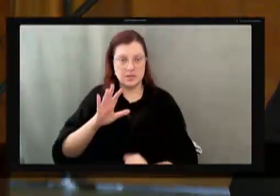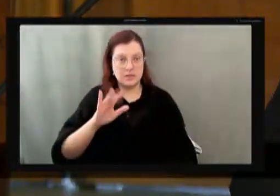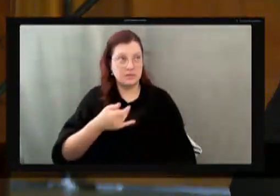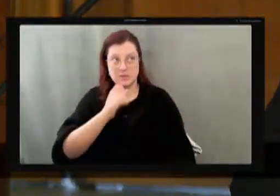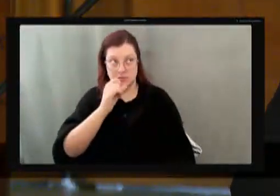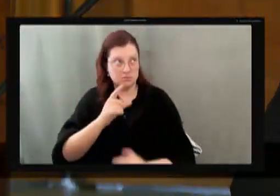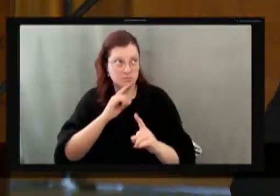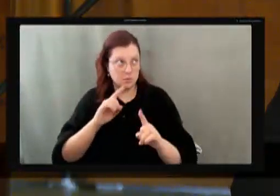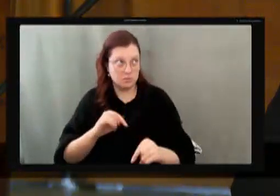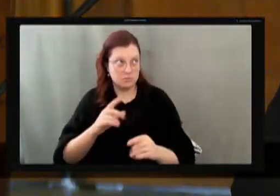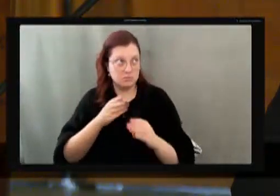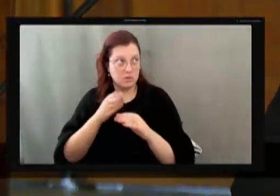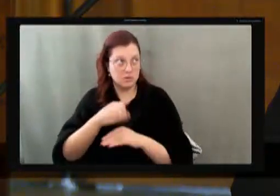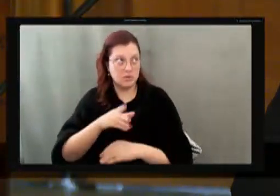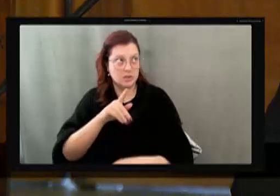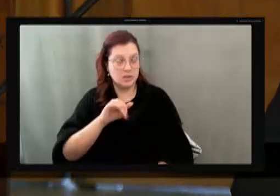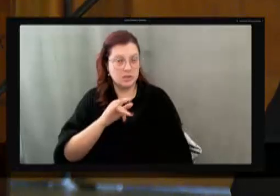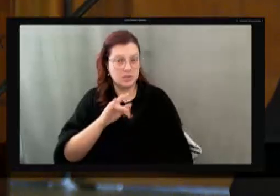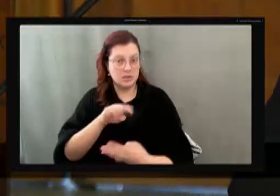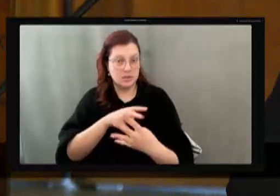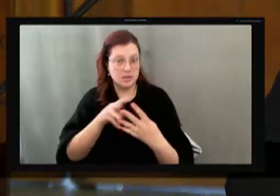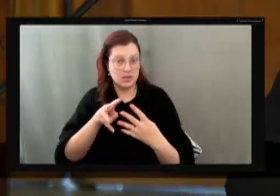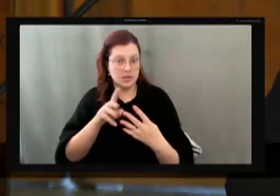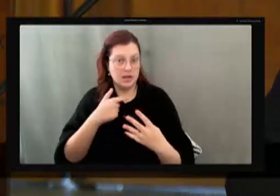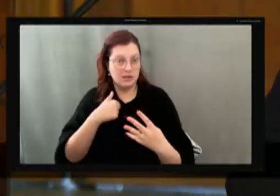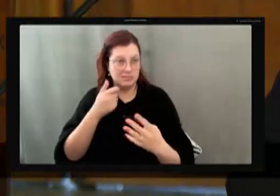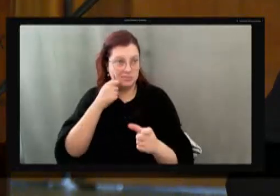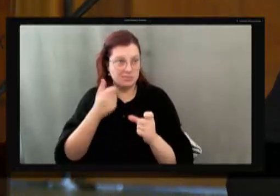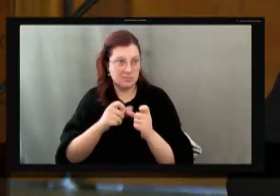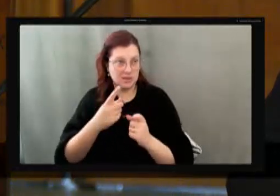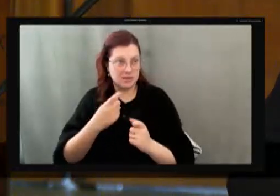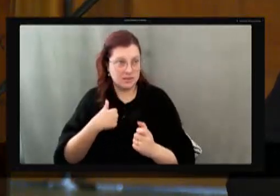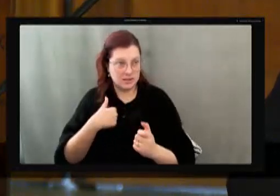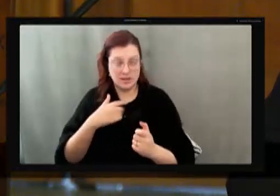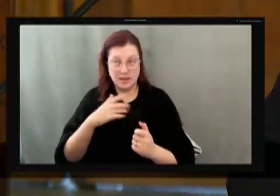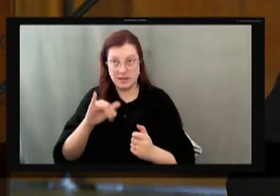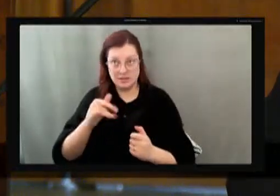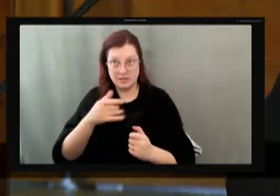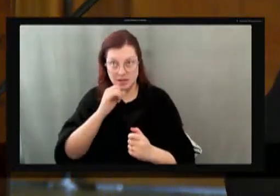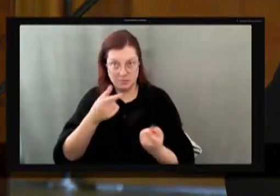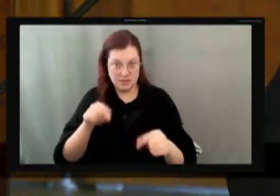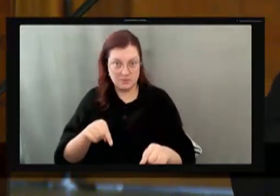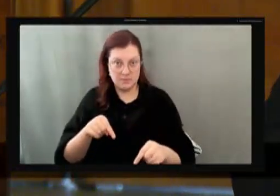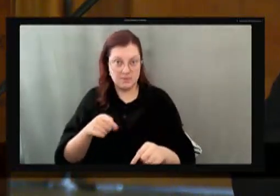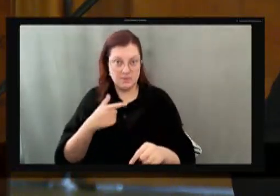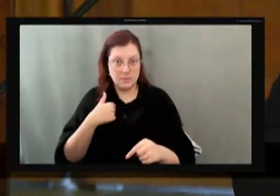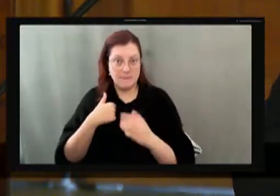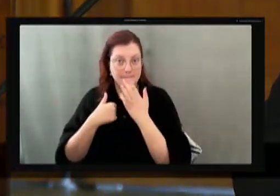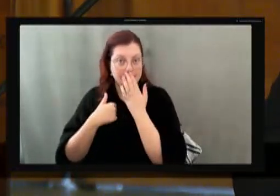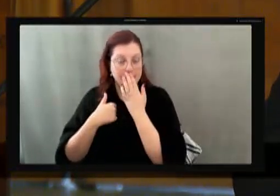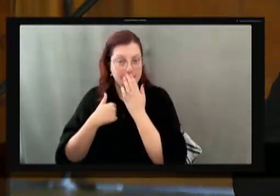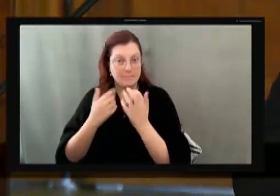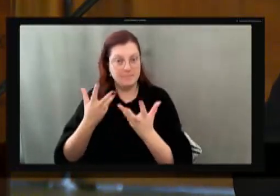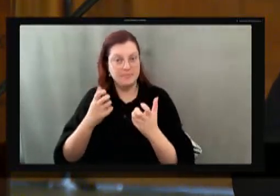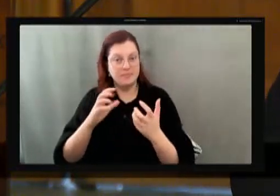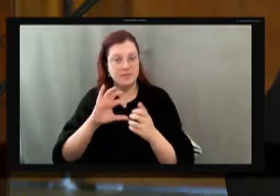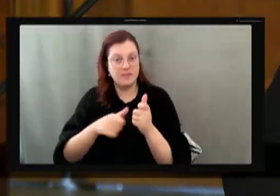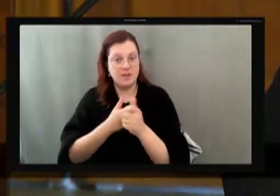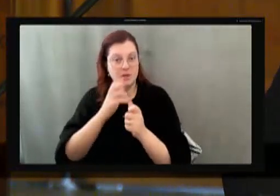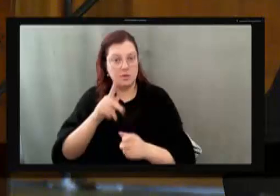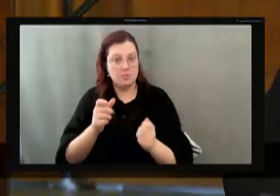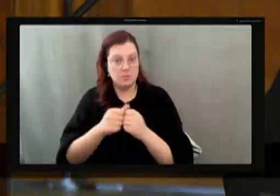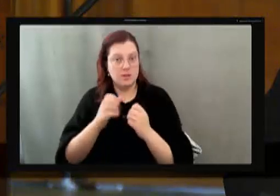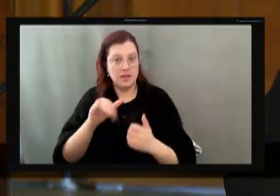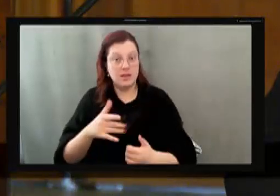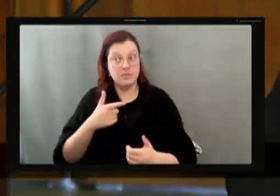because I remember, because I specifically asked and I was told that was not happening. So I would love to follow up with you about that. I'm very